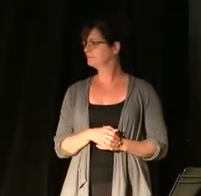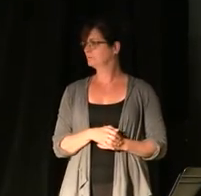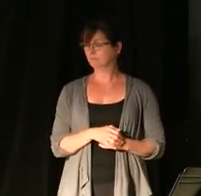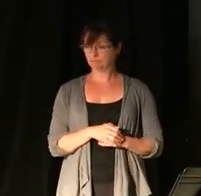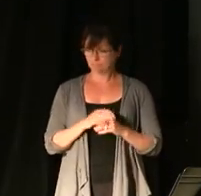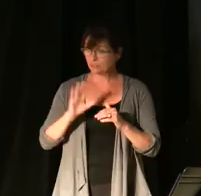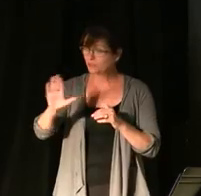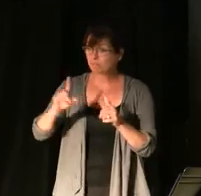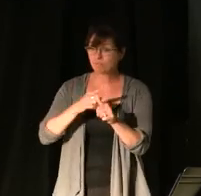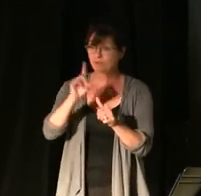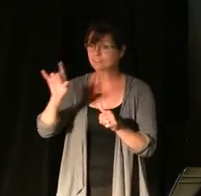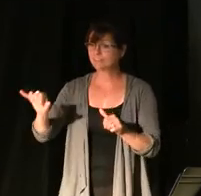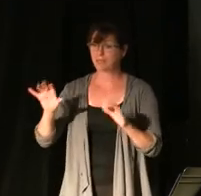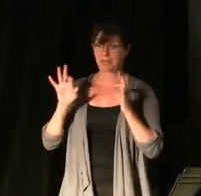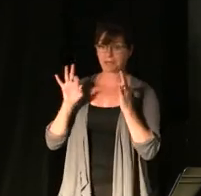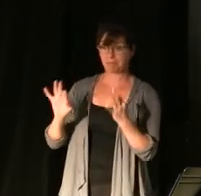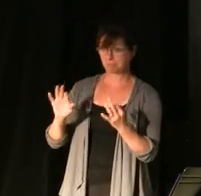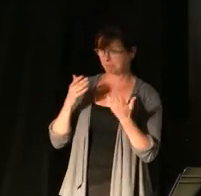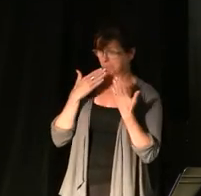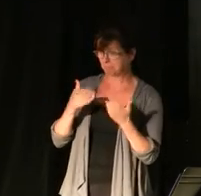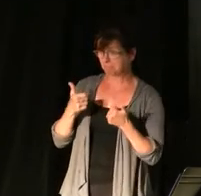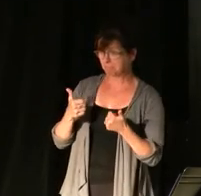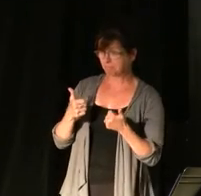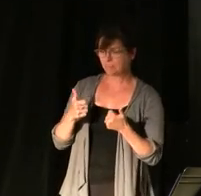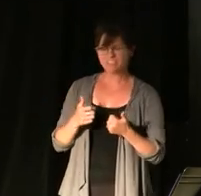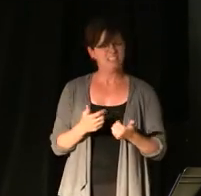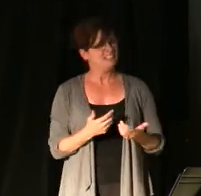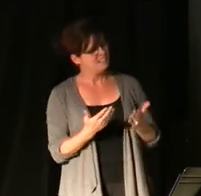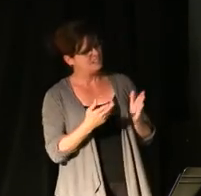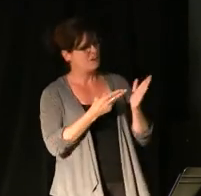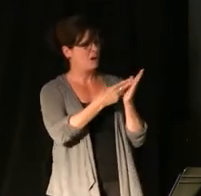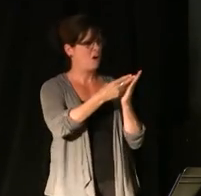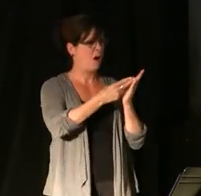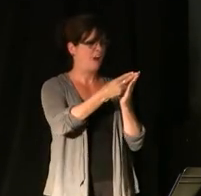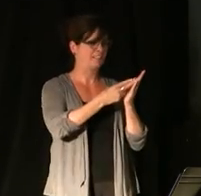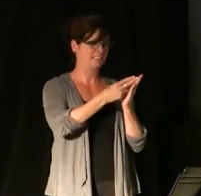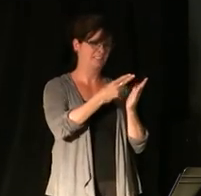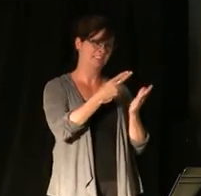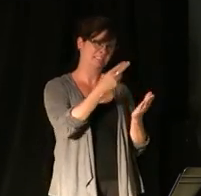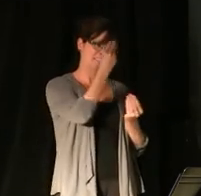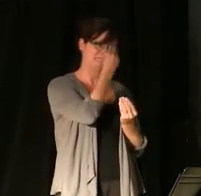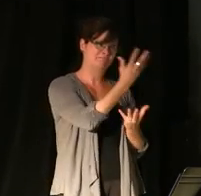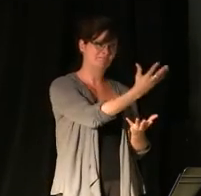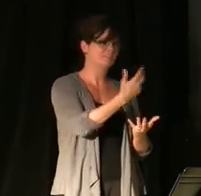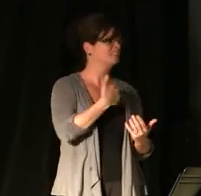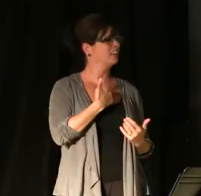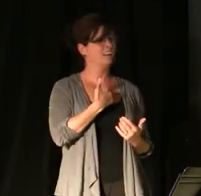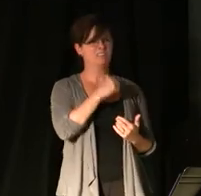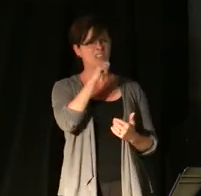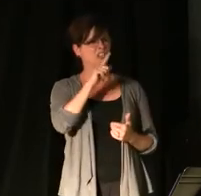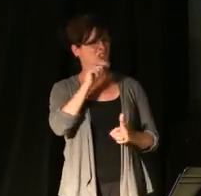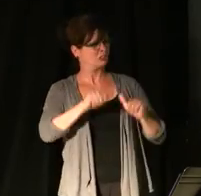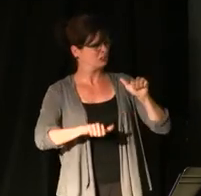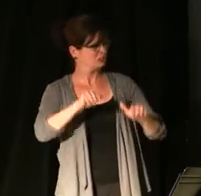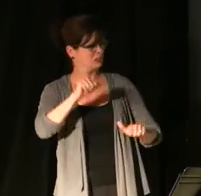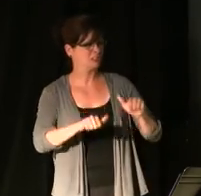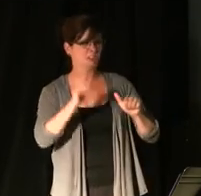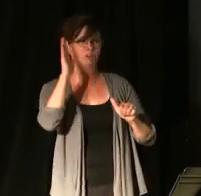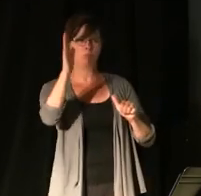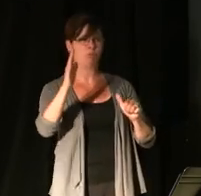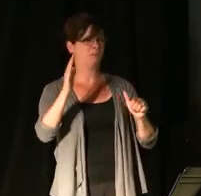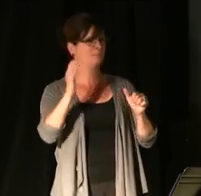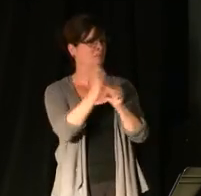How was your first day? Well, to be honest with you, Mom, I wasn't quite sure I was going to make it here at